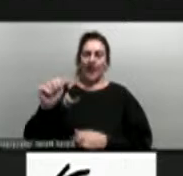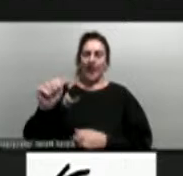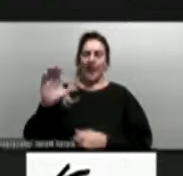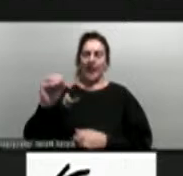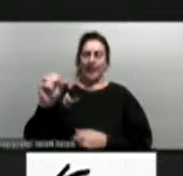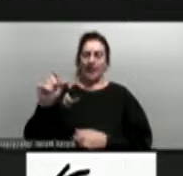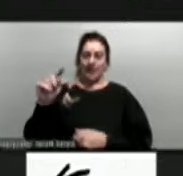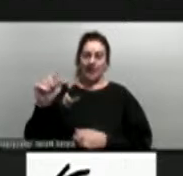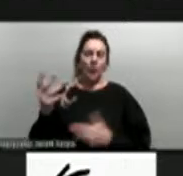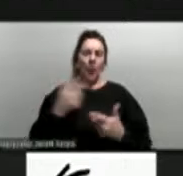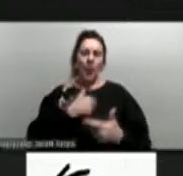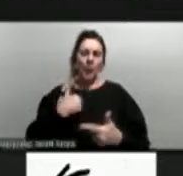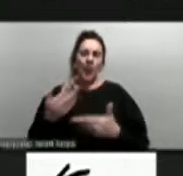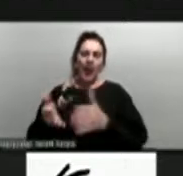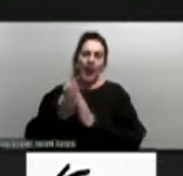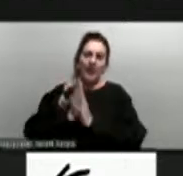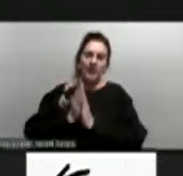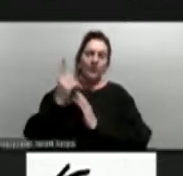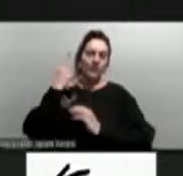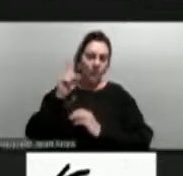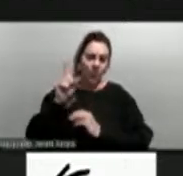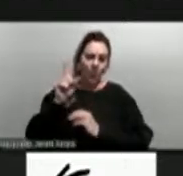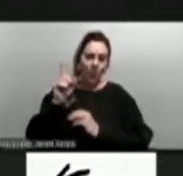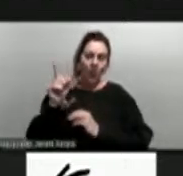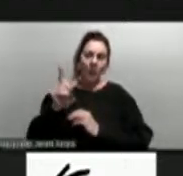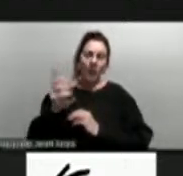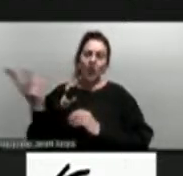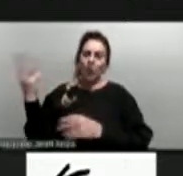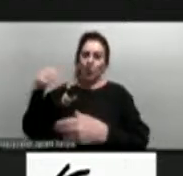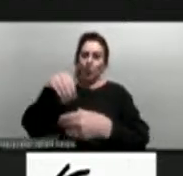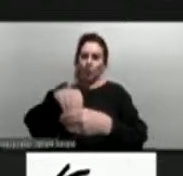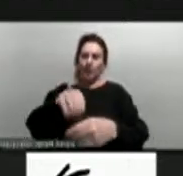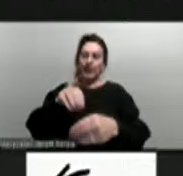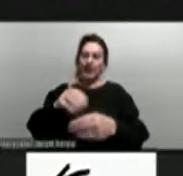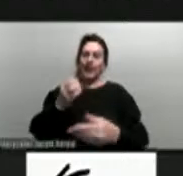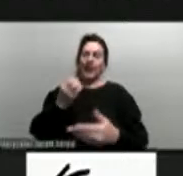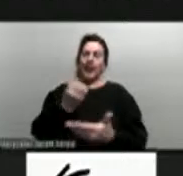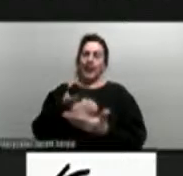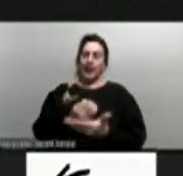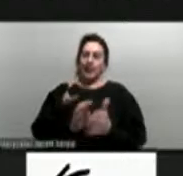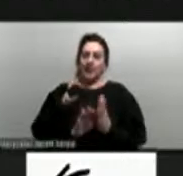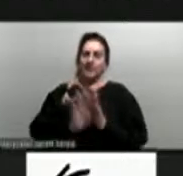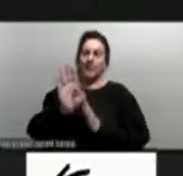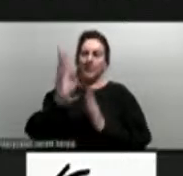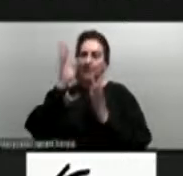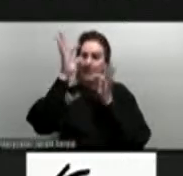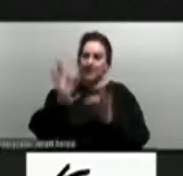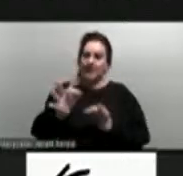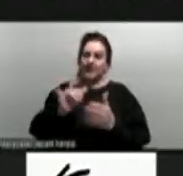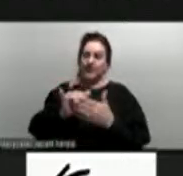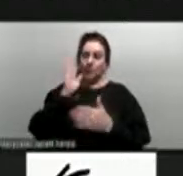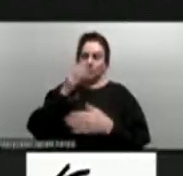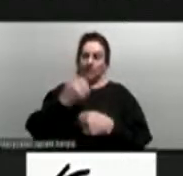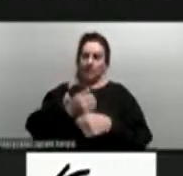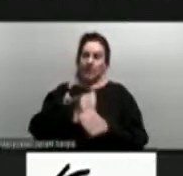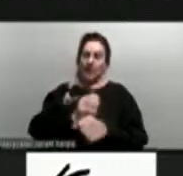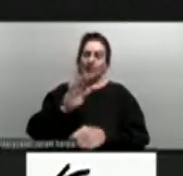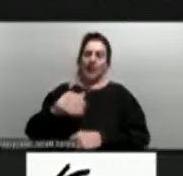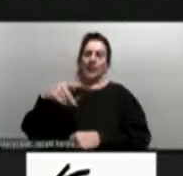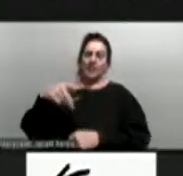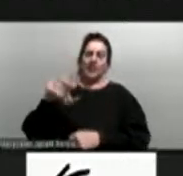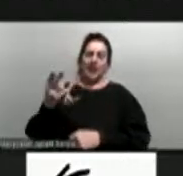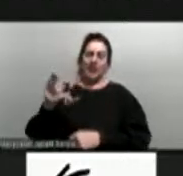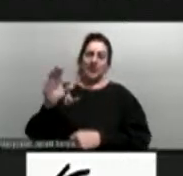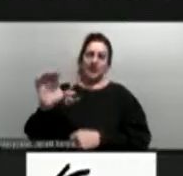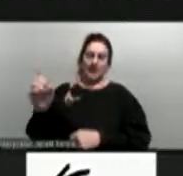asking for is inclusion in the economic development decisions that's going to be made by PHCD, Public Housing